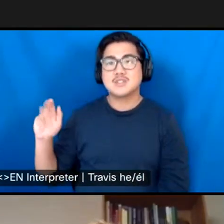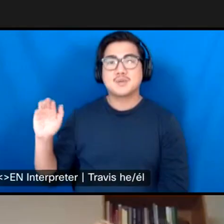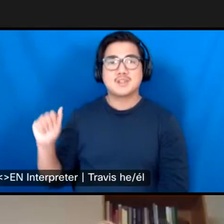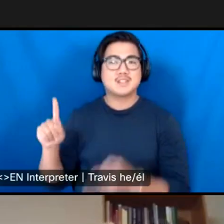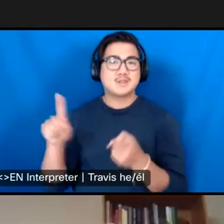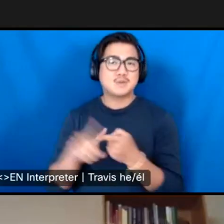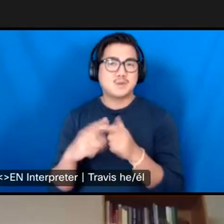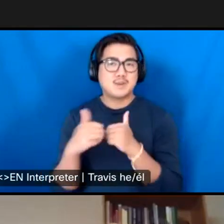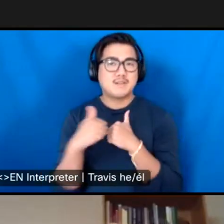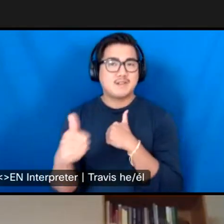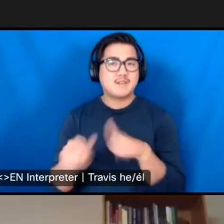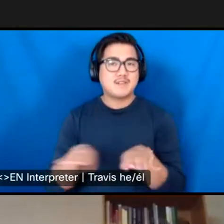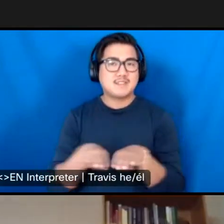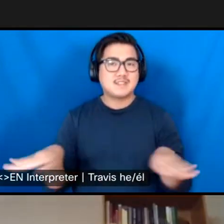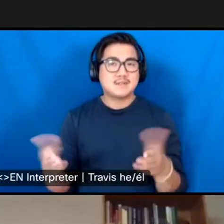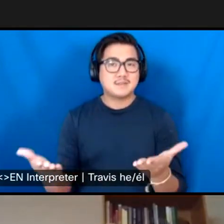stage.